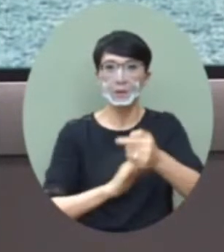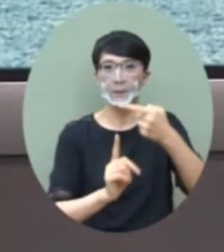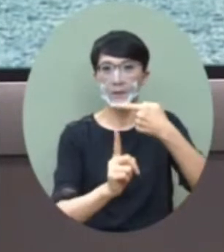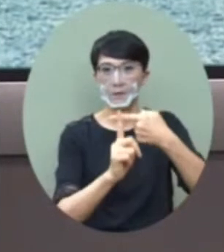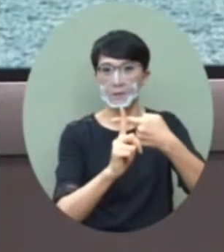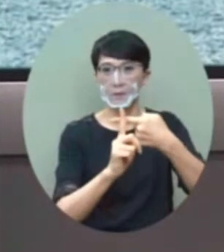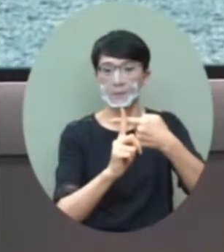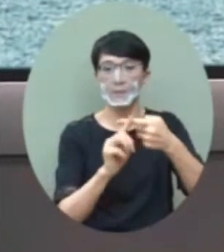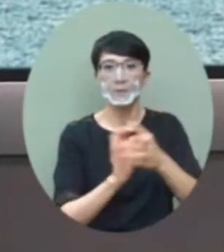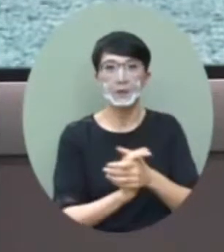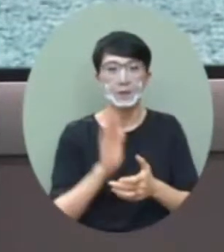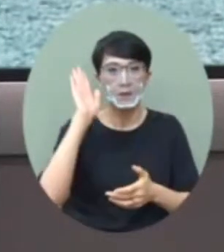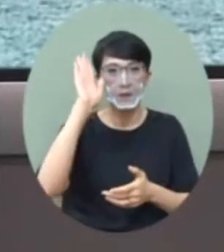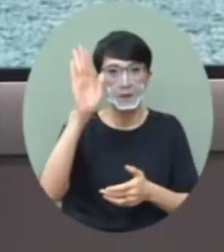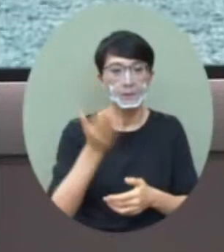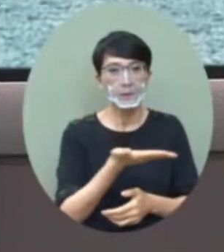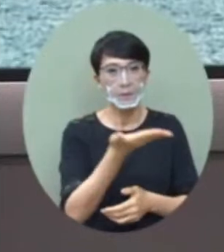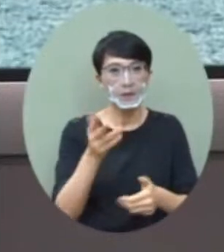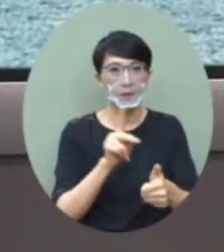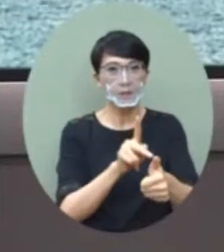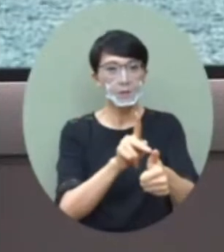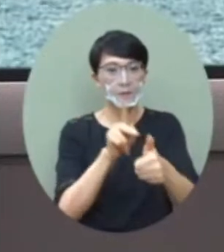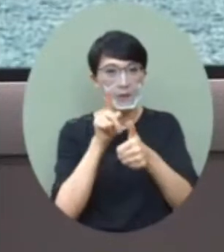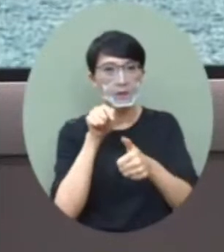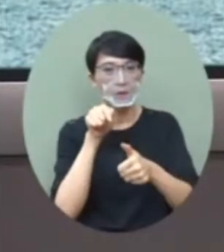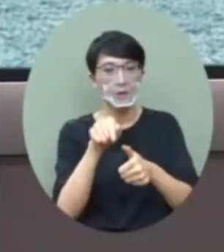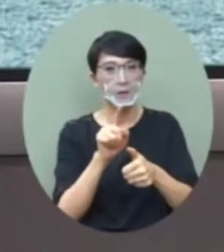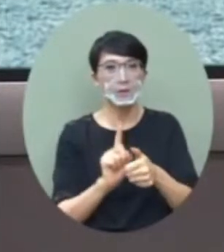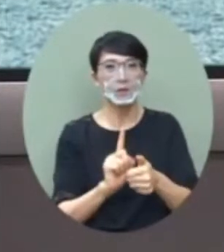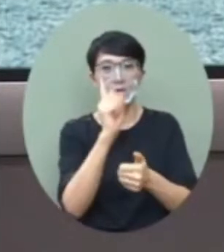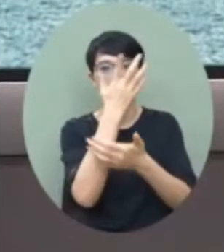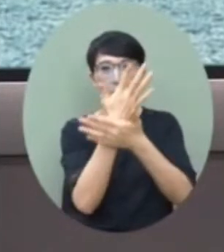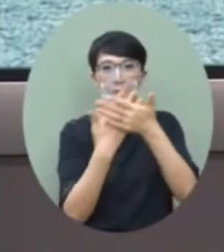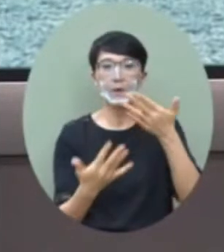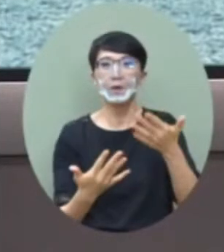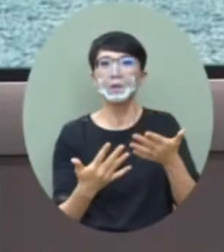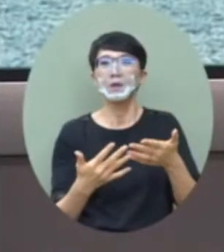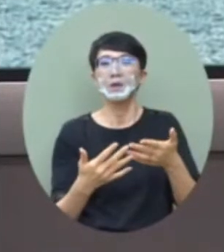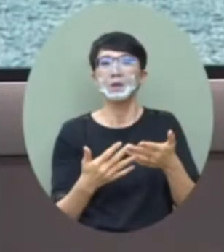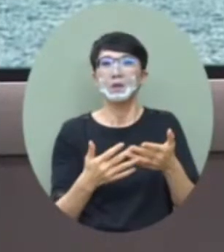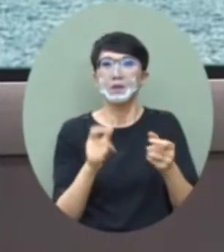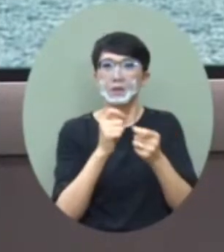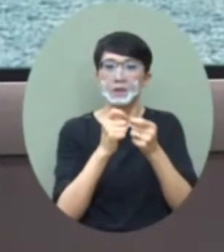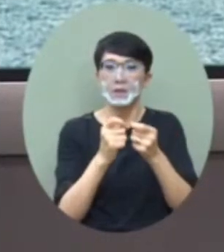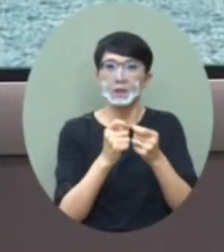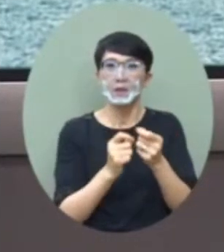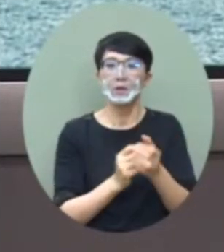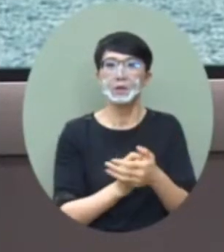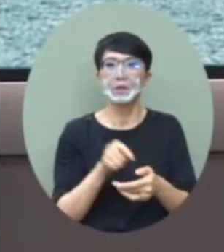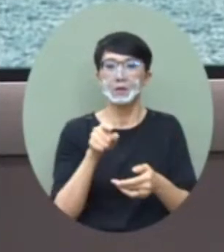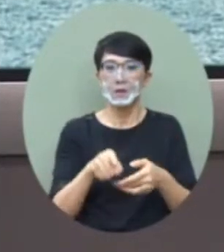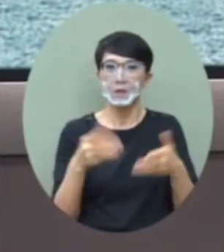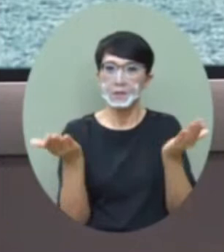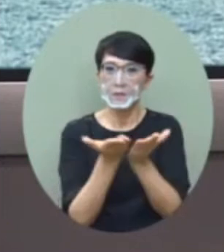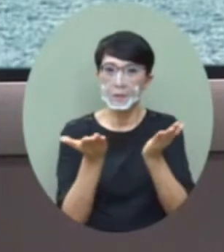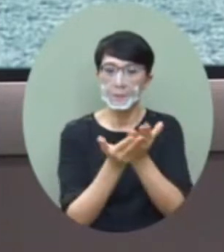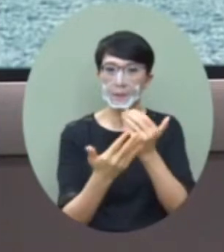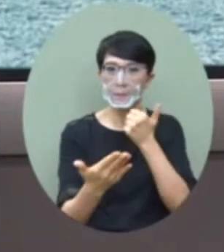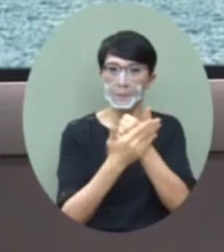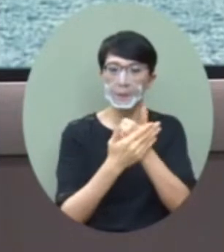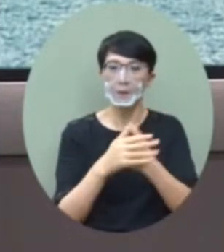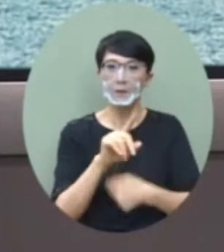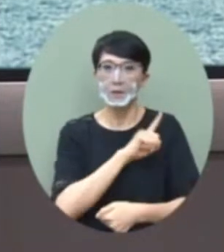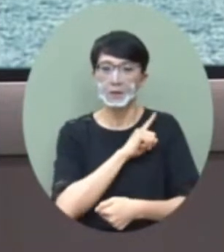The isolation order generated could facilitate registration in our system. We are